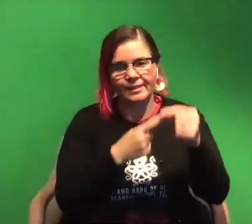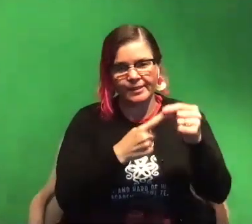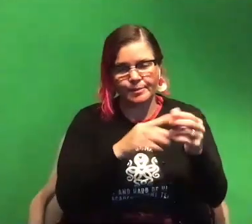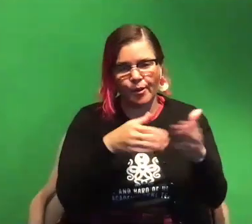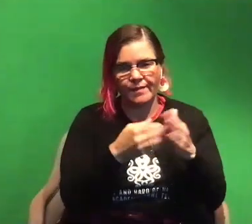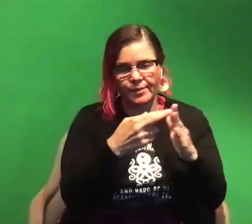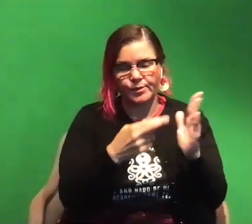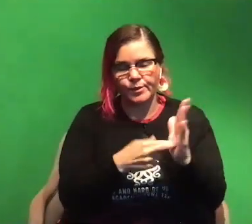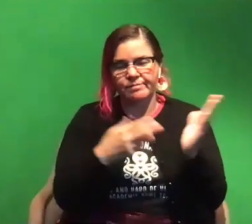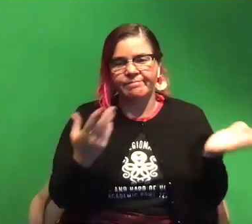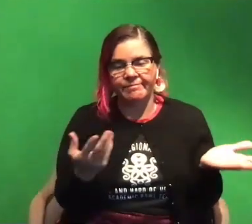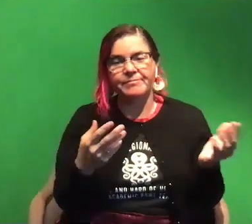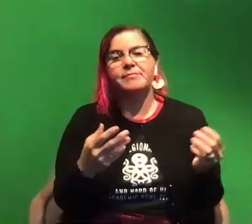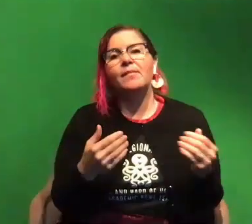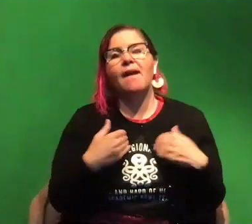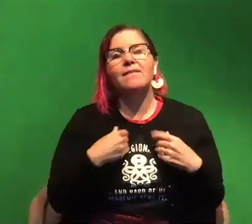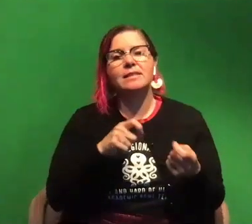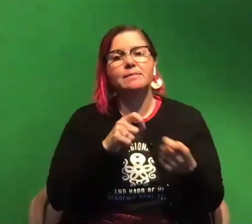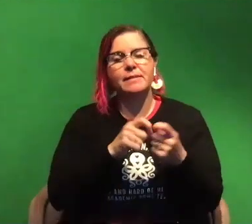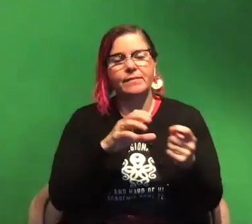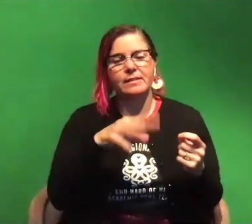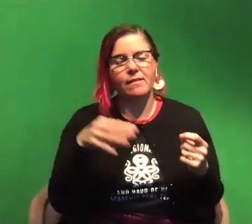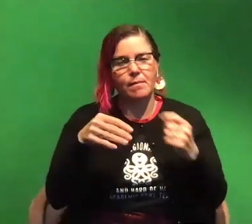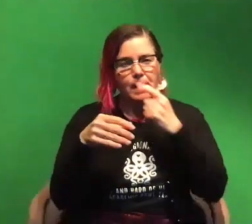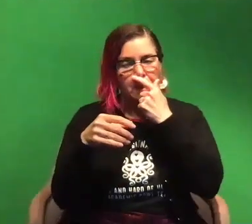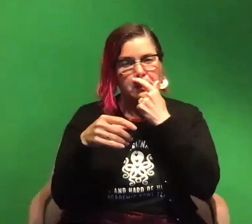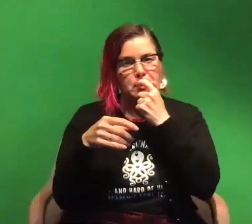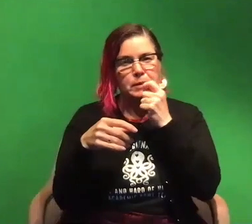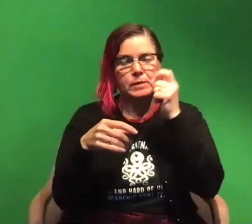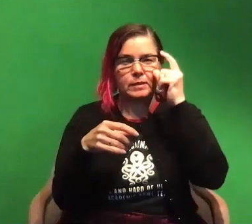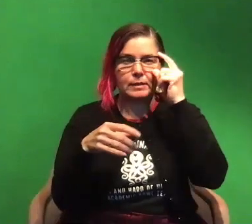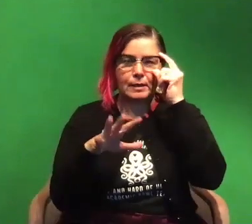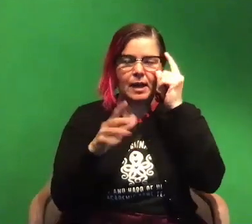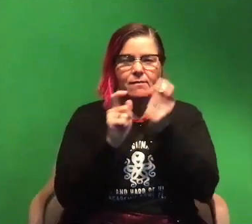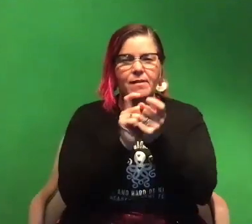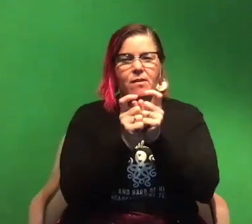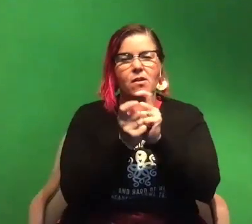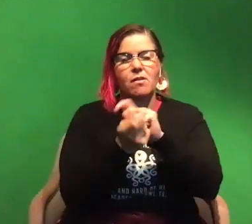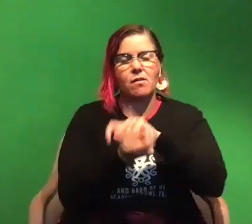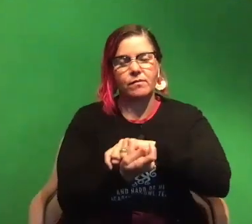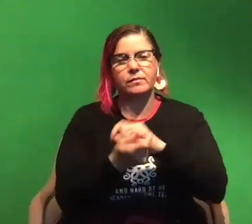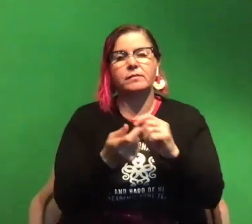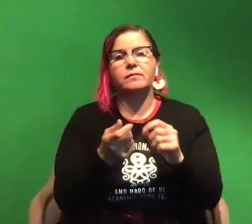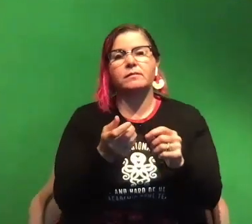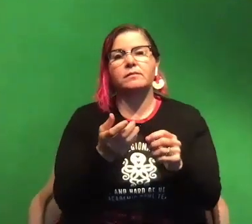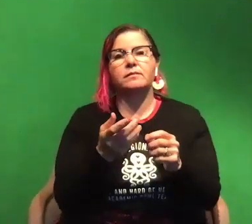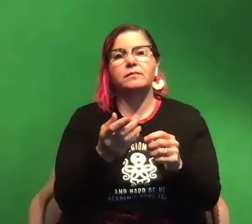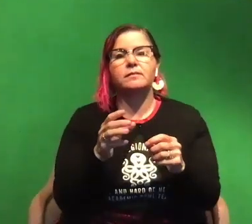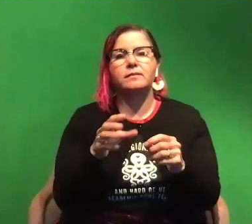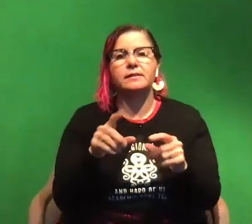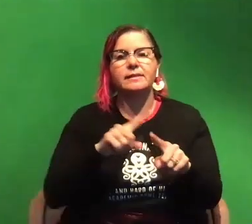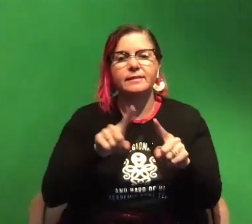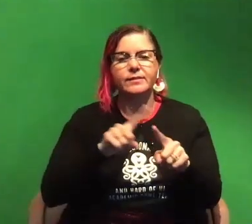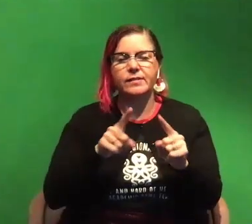rules. So there's certain cephalopods that have had kind of evolved sort of appendages to either